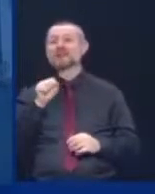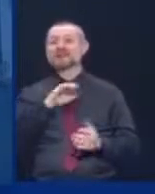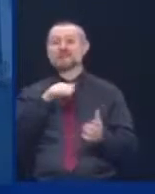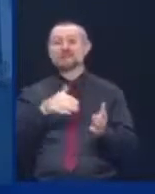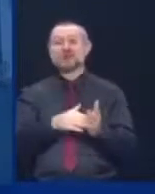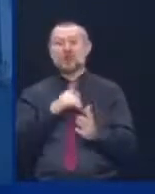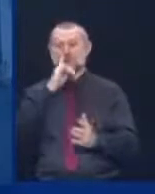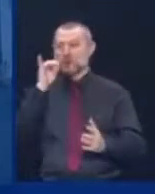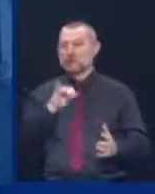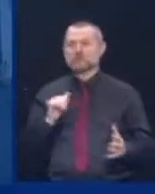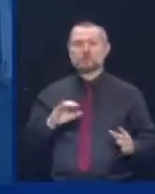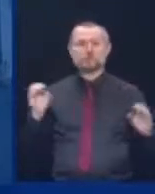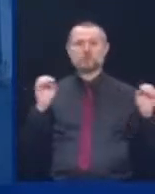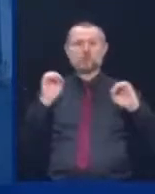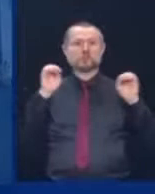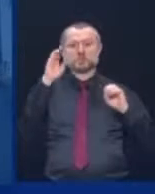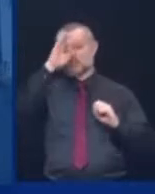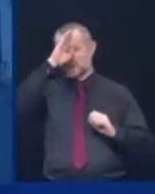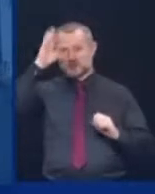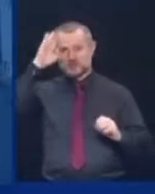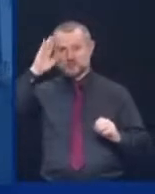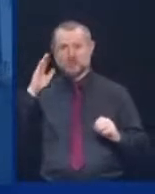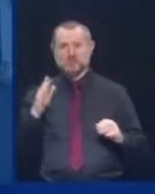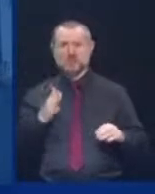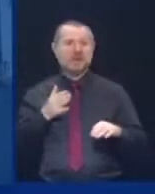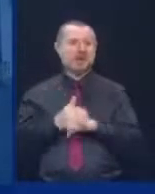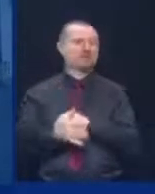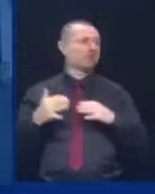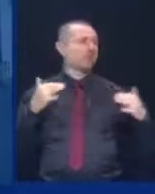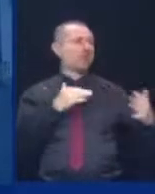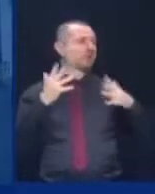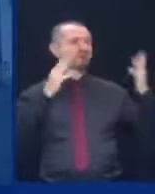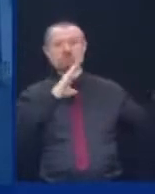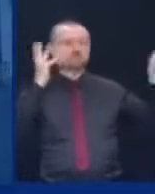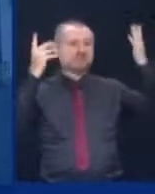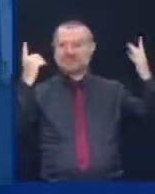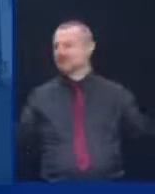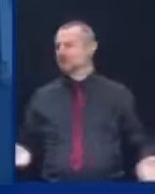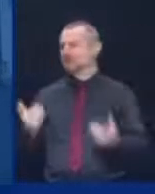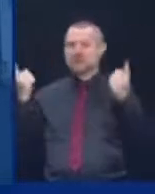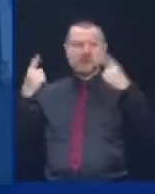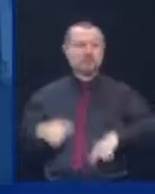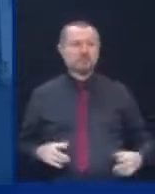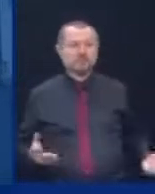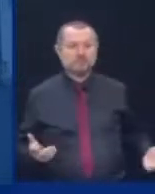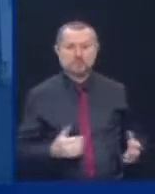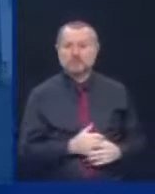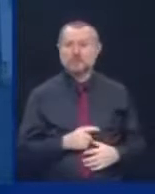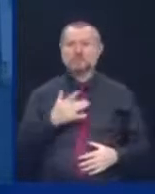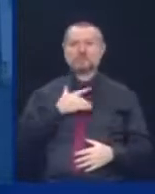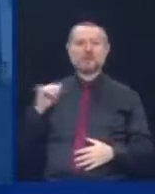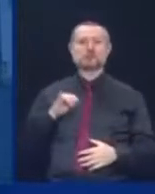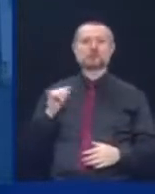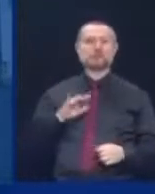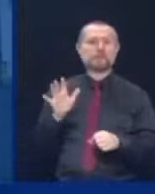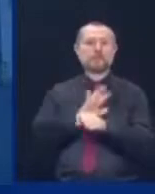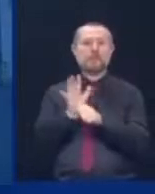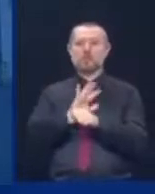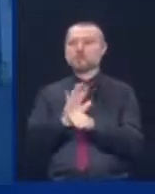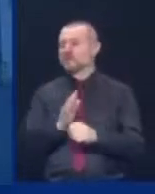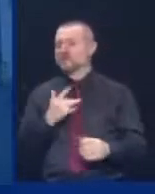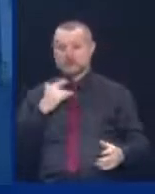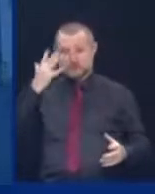emergency hospital after an apocalypse. It looked like it should be in a science fiction movie.